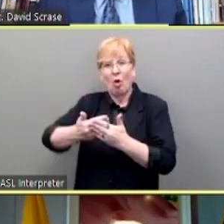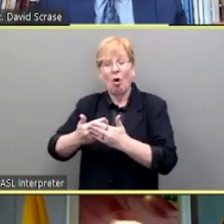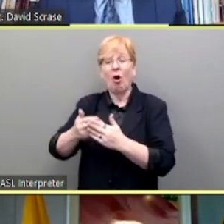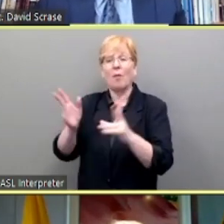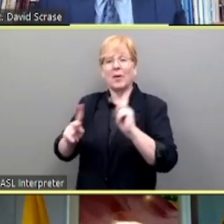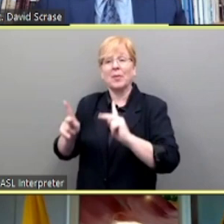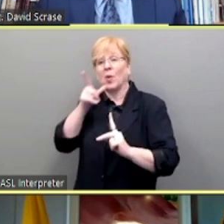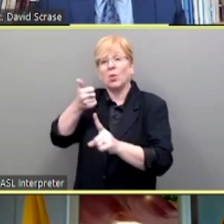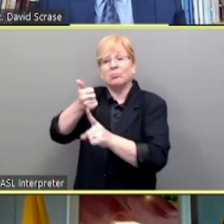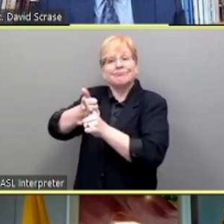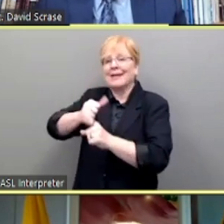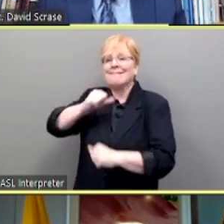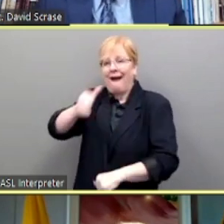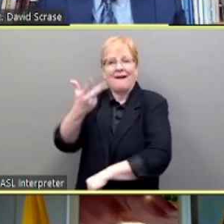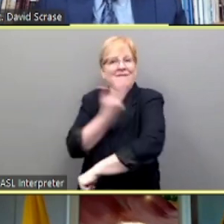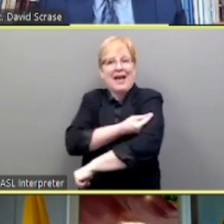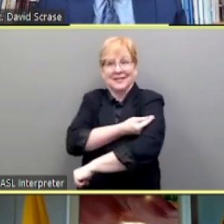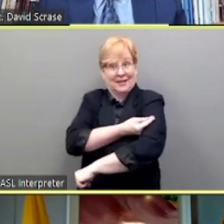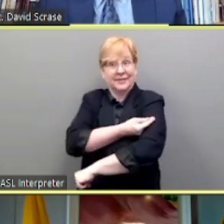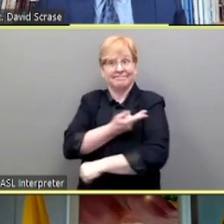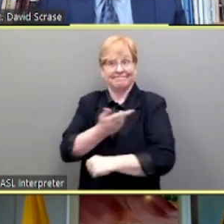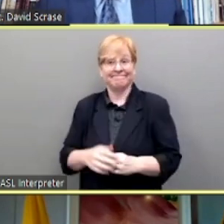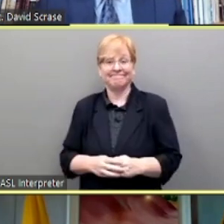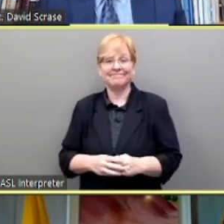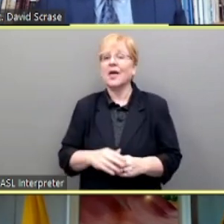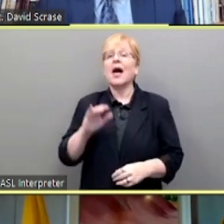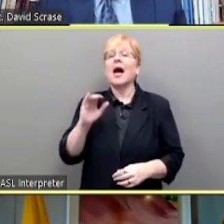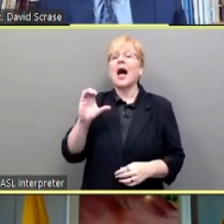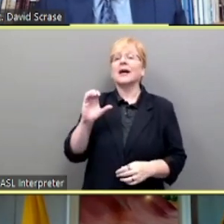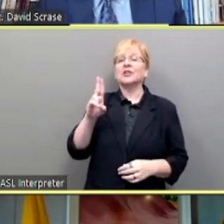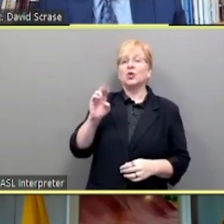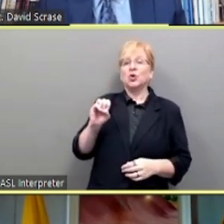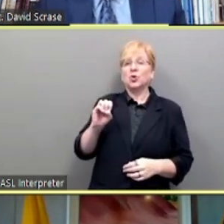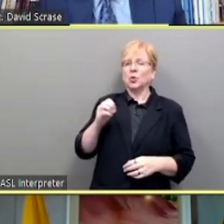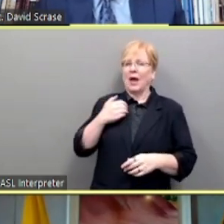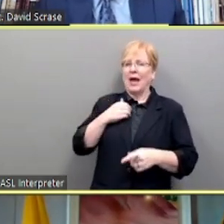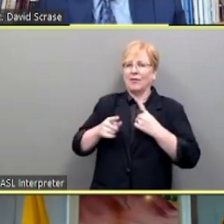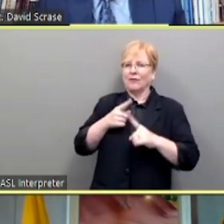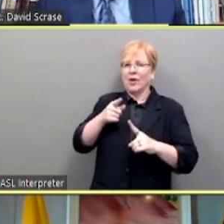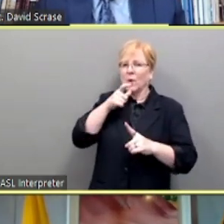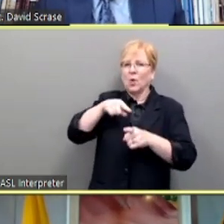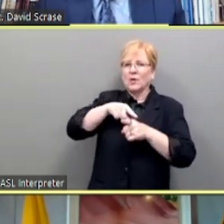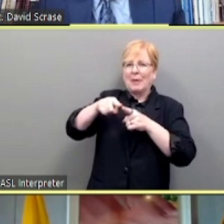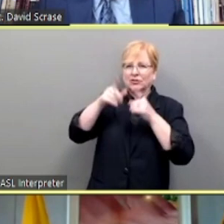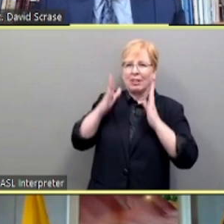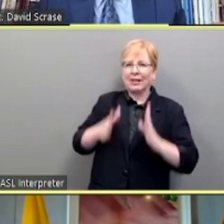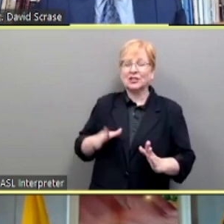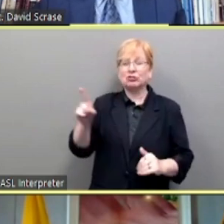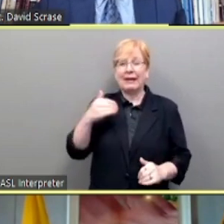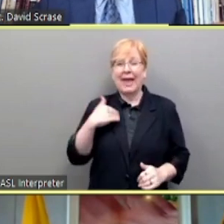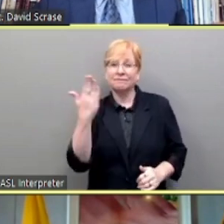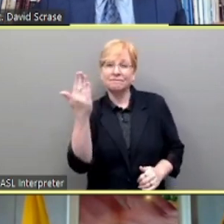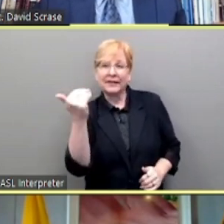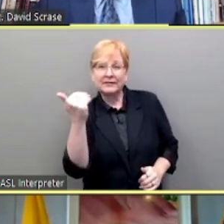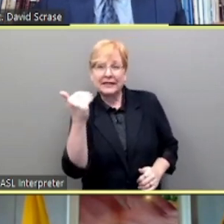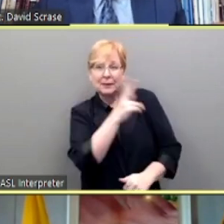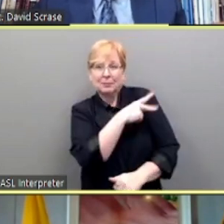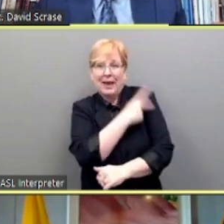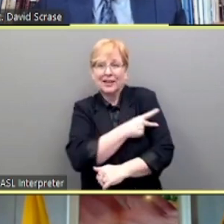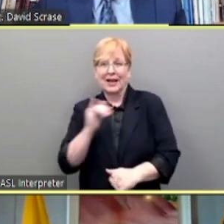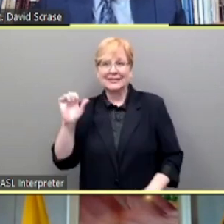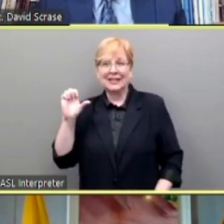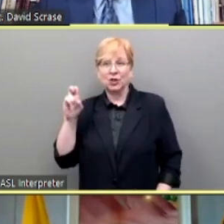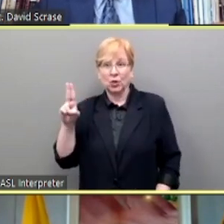intensive care unit specialist, who was on over the weekend. She said she had 15 patients in her ICU. 10 of them were